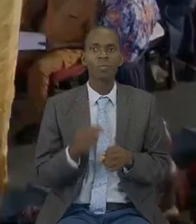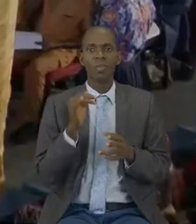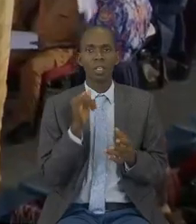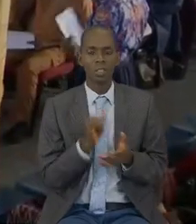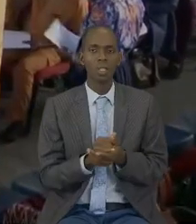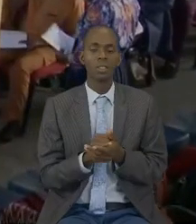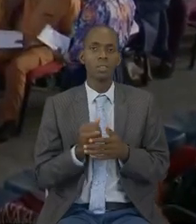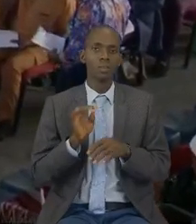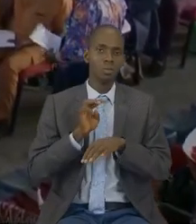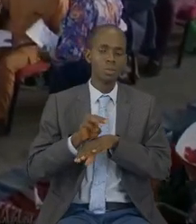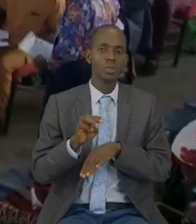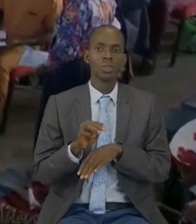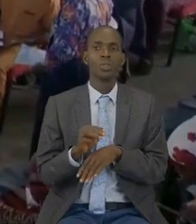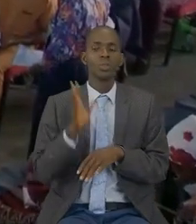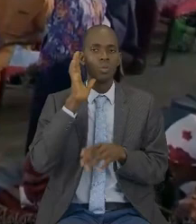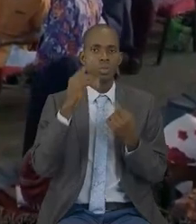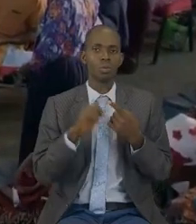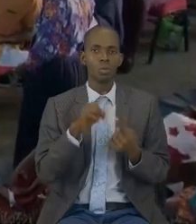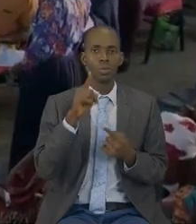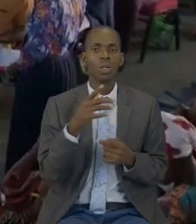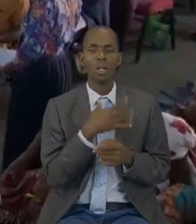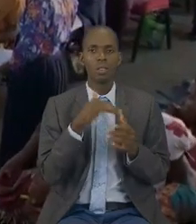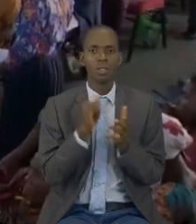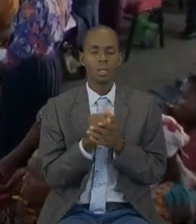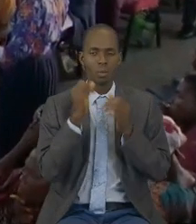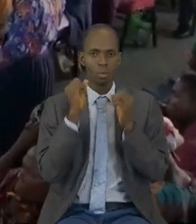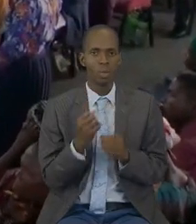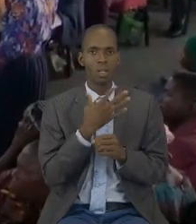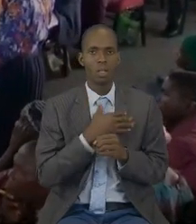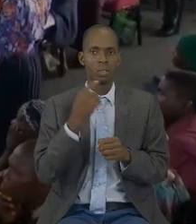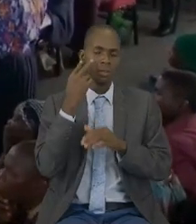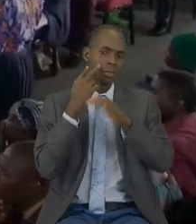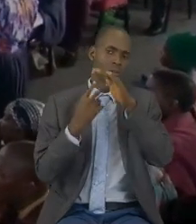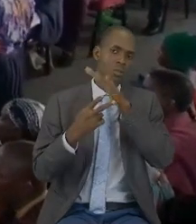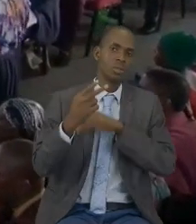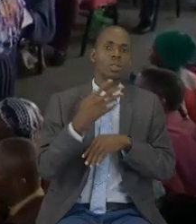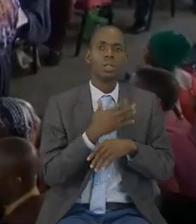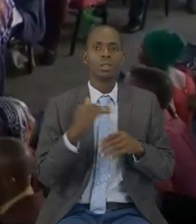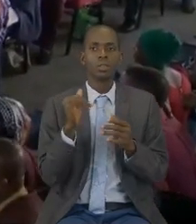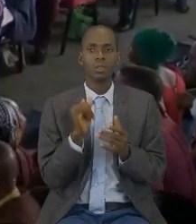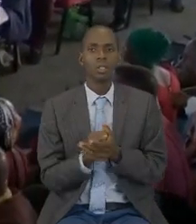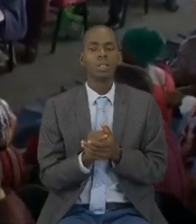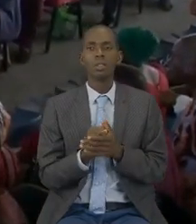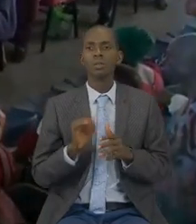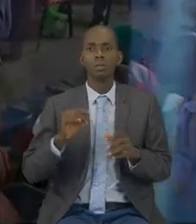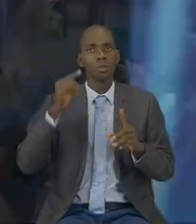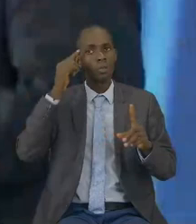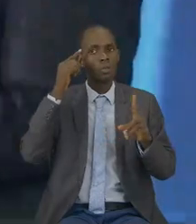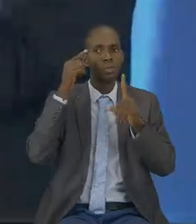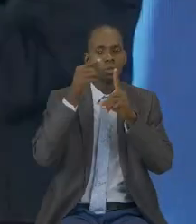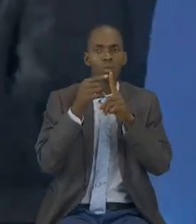you. And that power and the vision and the go-getting force in a man that